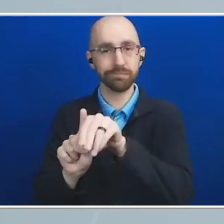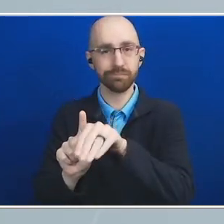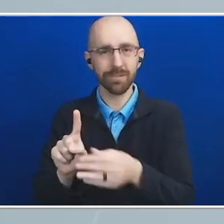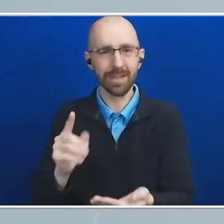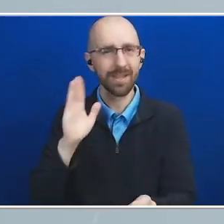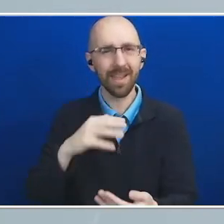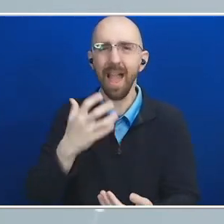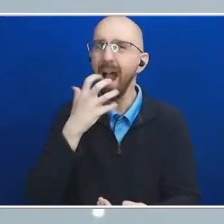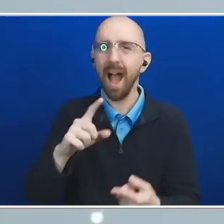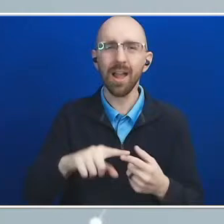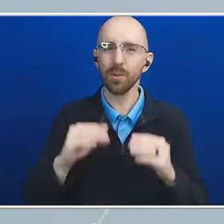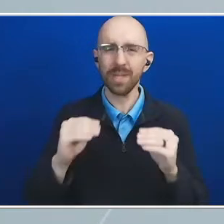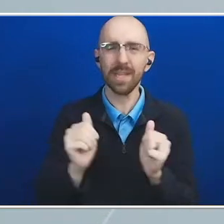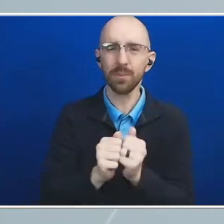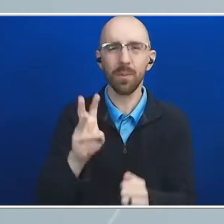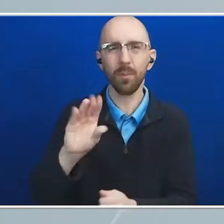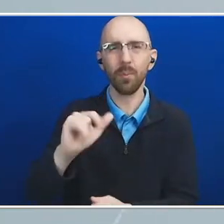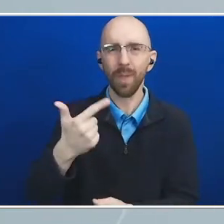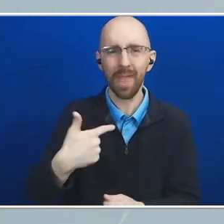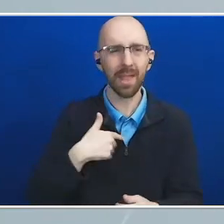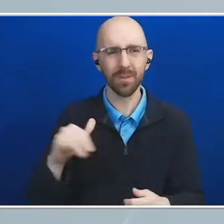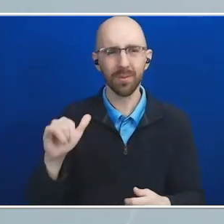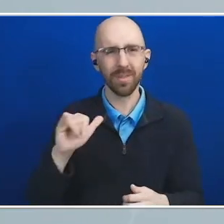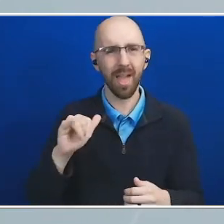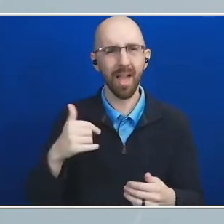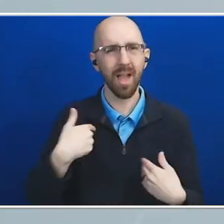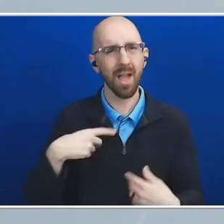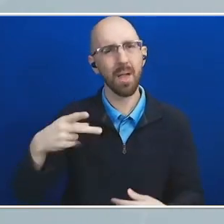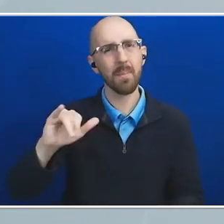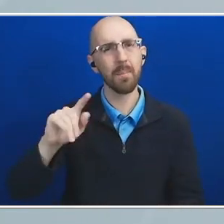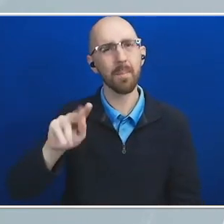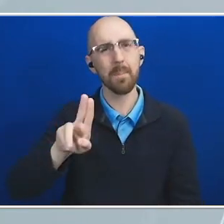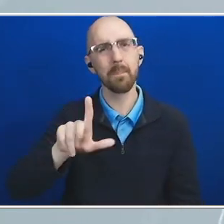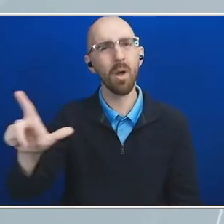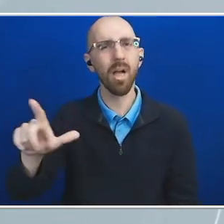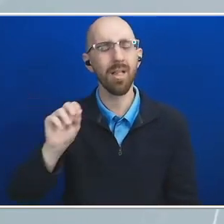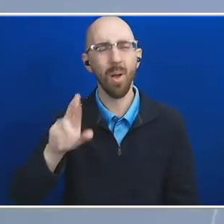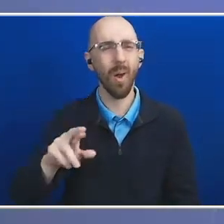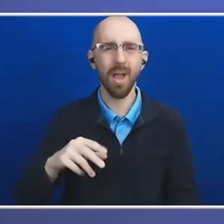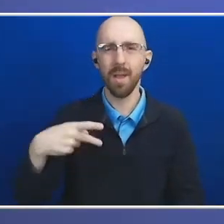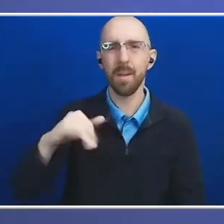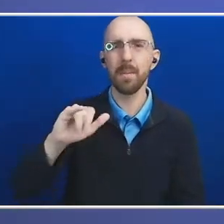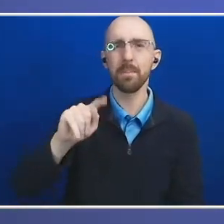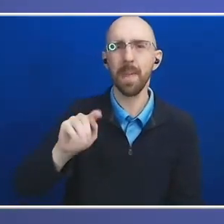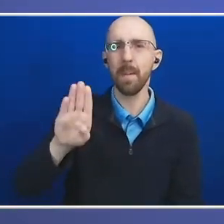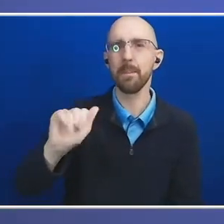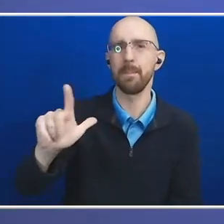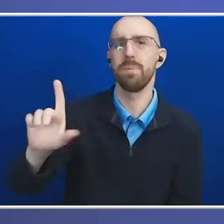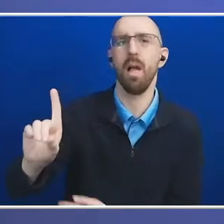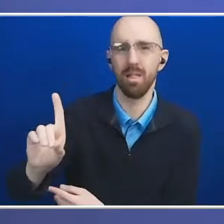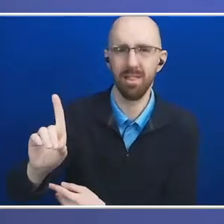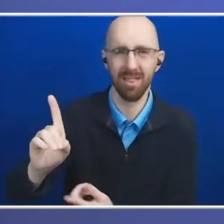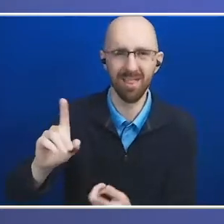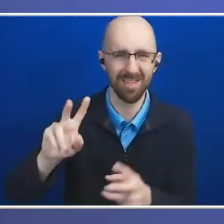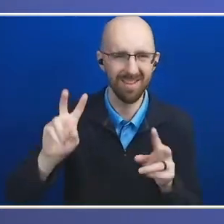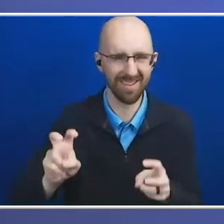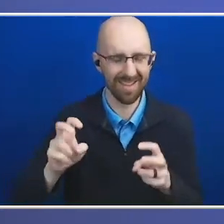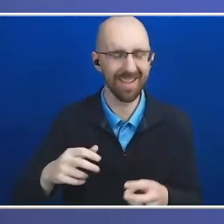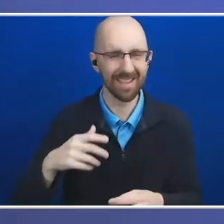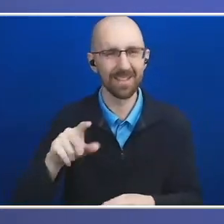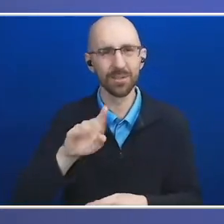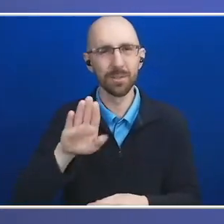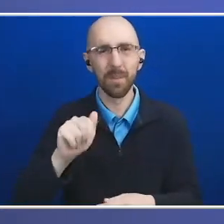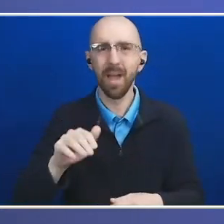wig. And so I was like, oh, I'll be Pitbull, or as we called it, Pitbulled. Pitbull. And I so like that. a lot of the Zumba songs, we do love dancing